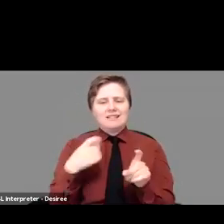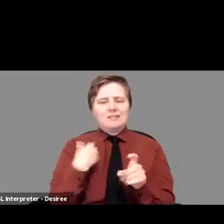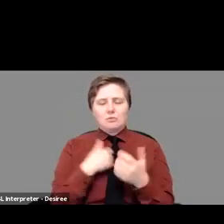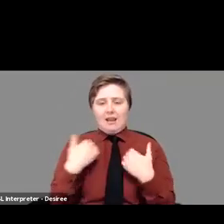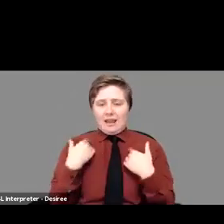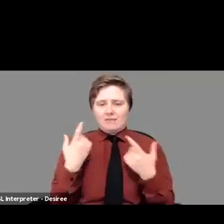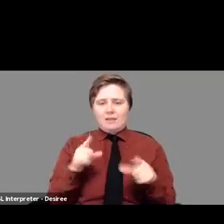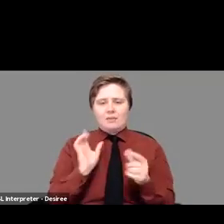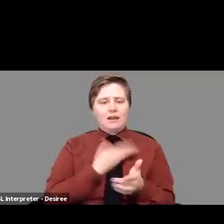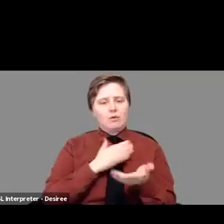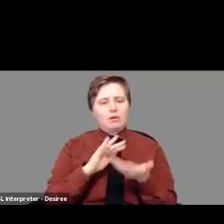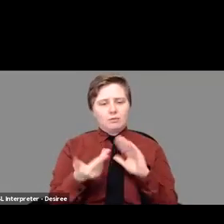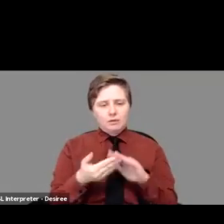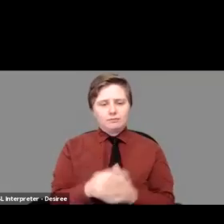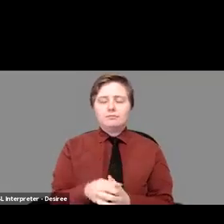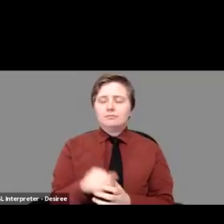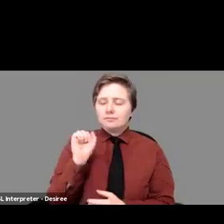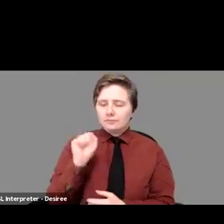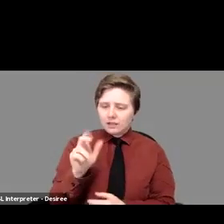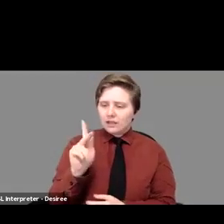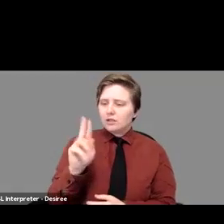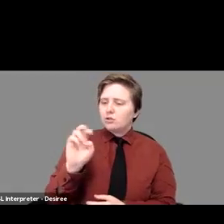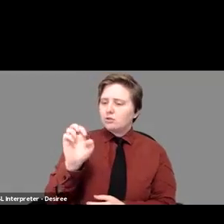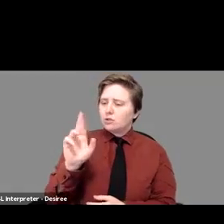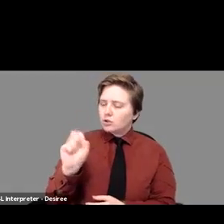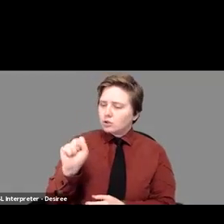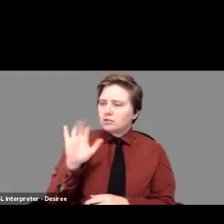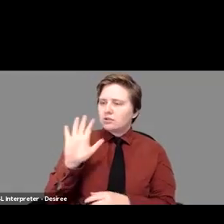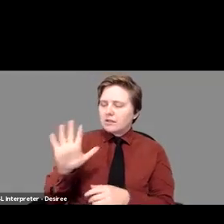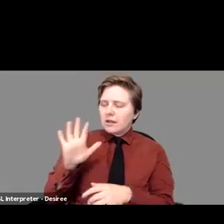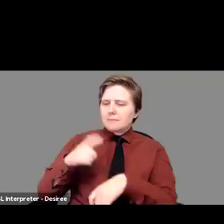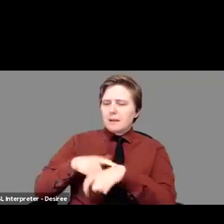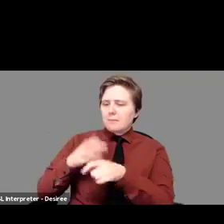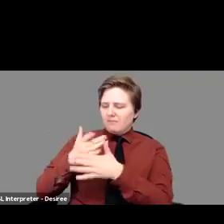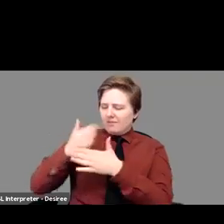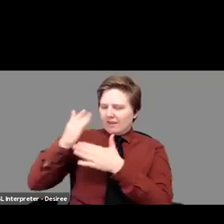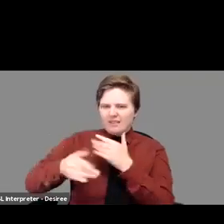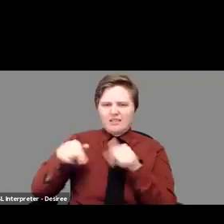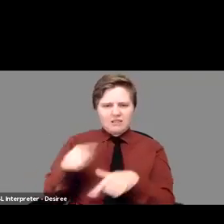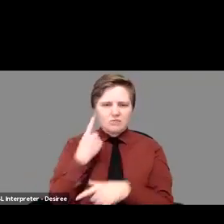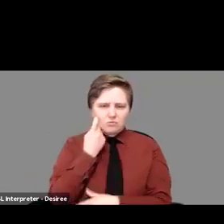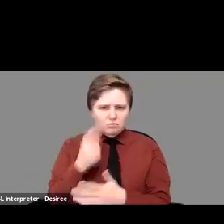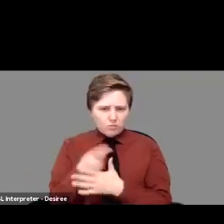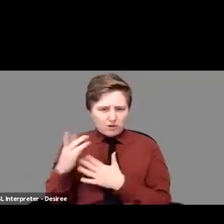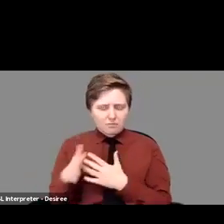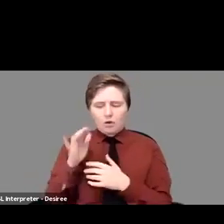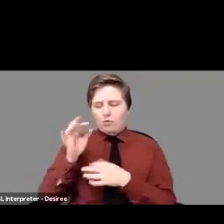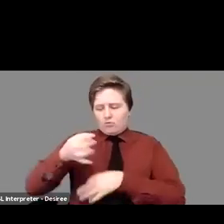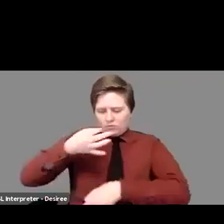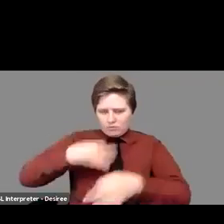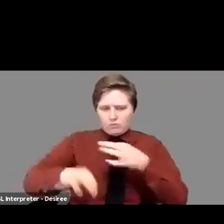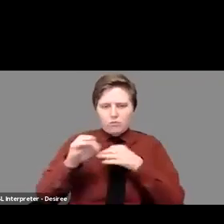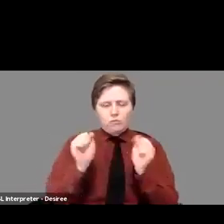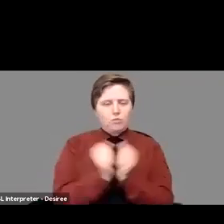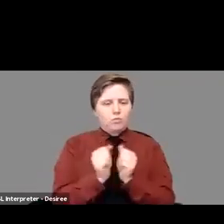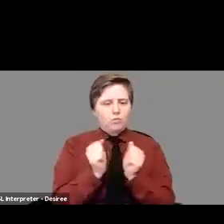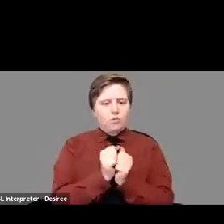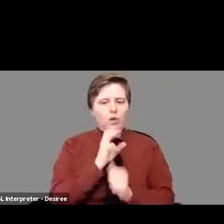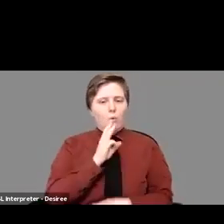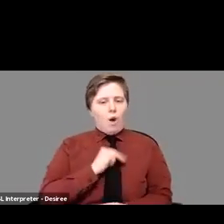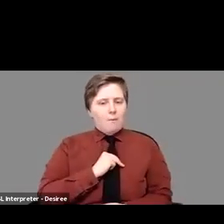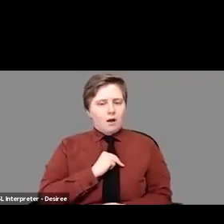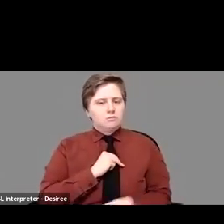community. Even as Kroger's operation sort of wrapped up over the weekend, that's going to be replaced by what